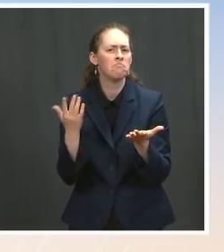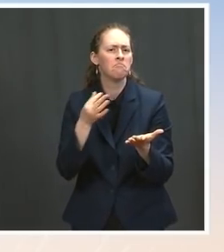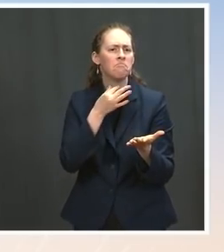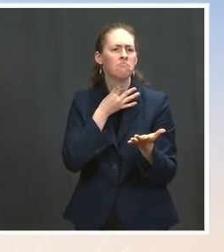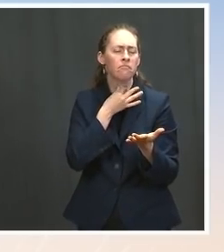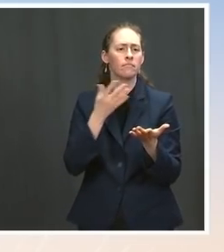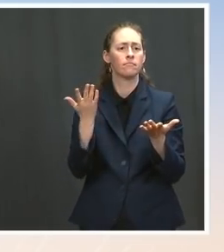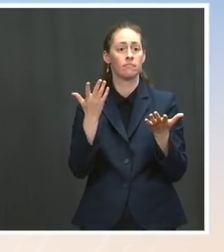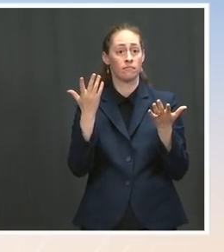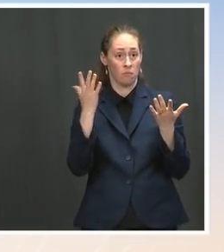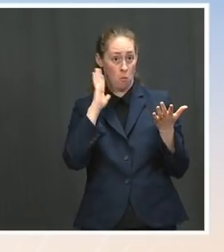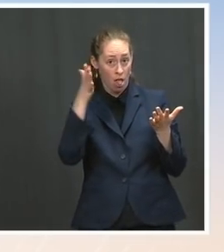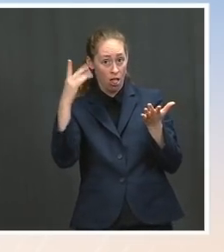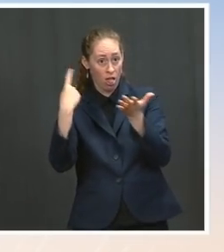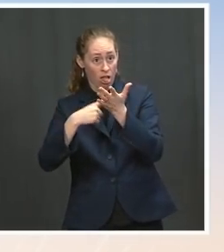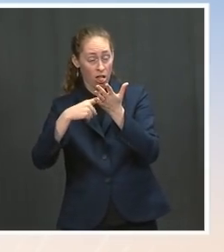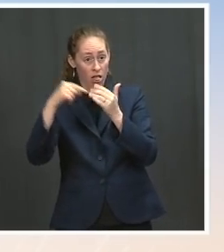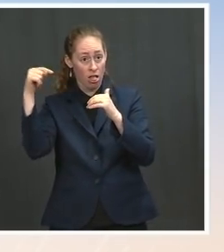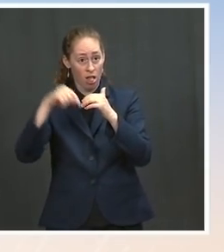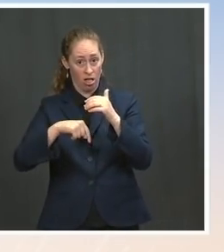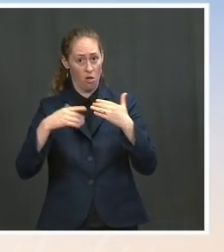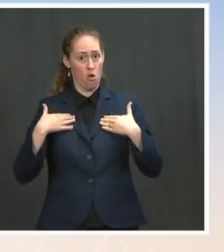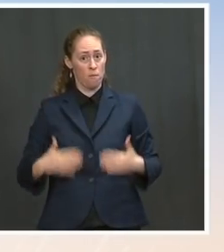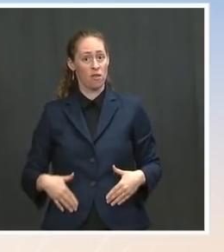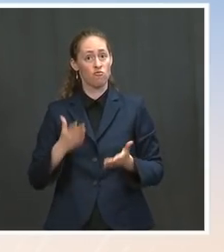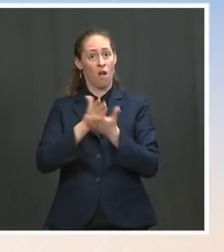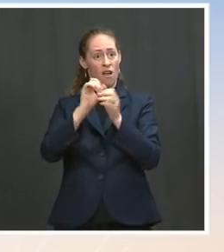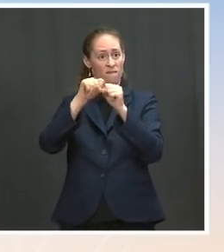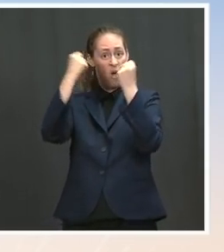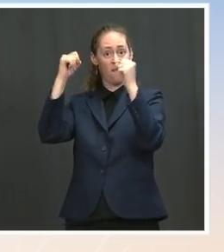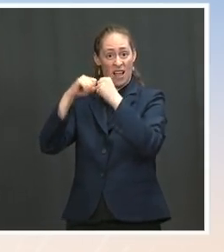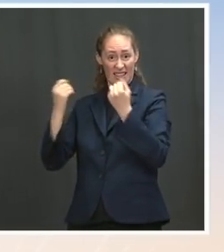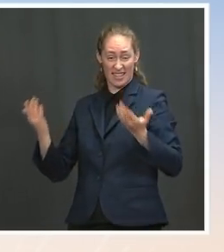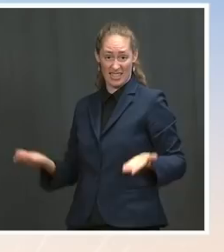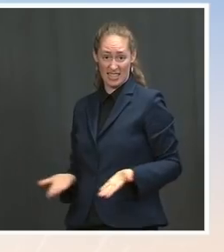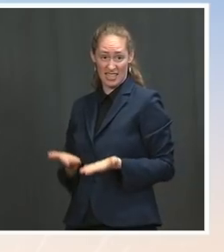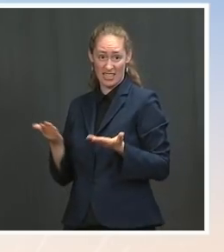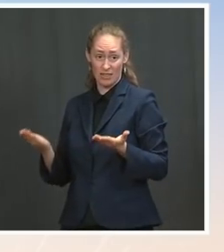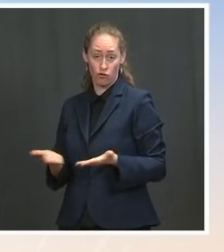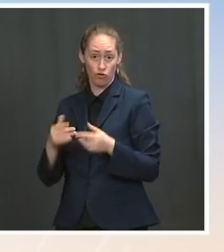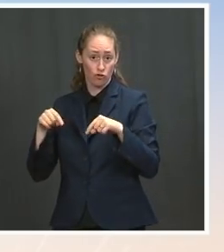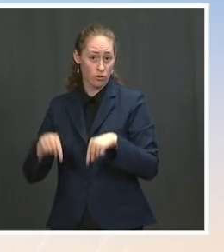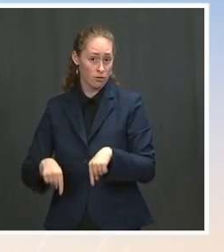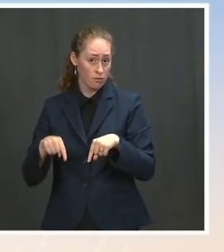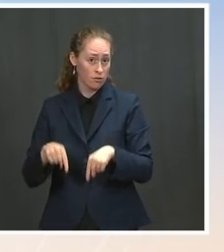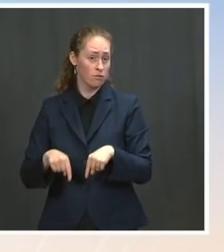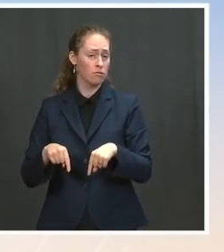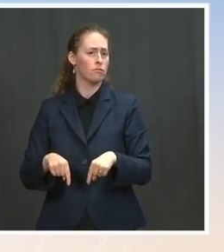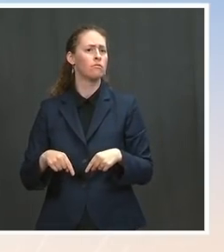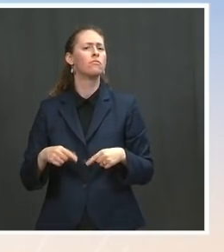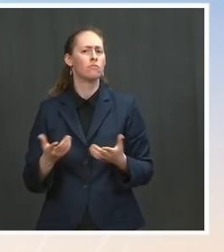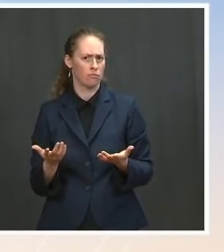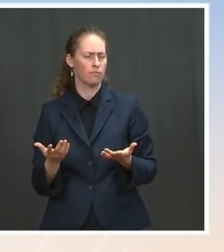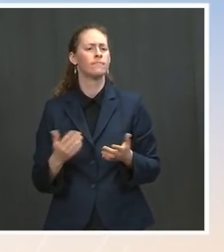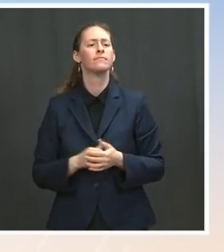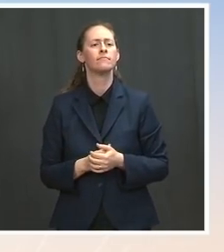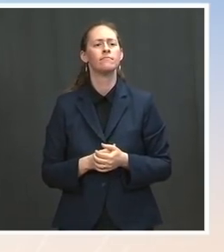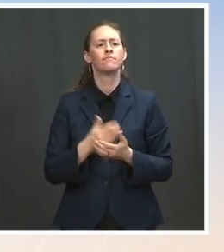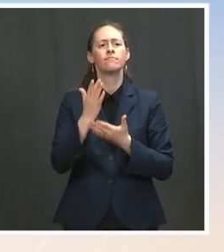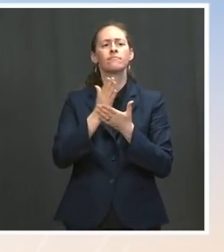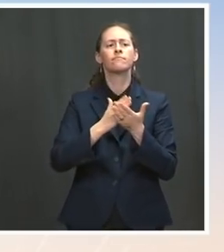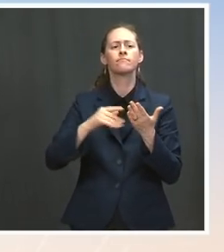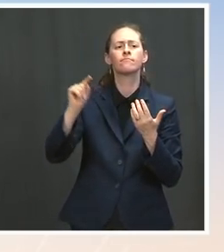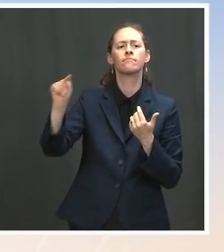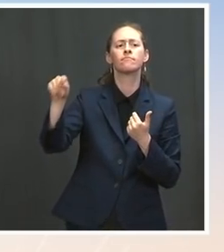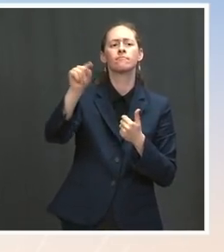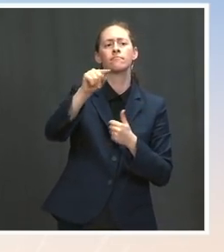rights violations in the U.S., saying they're following with interest the persecution of those persons who are accused of the riots on January 6th this